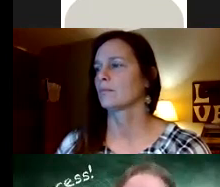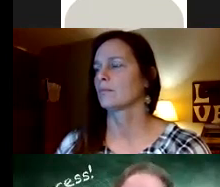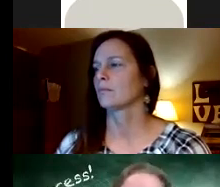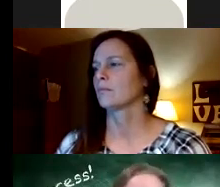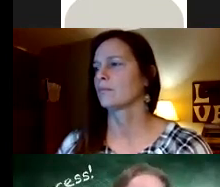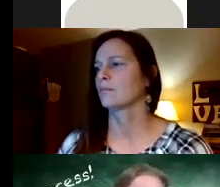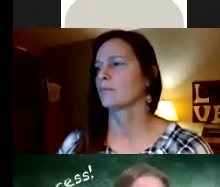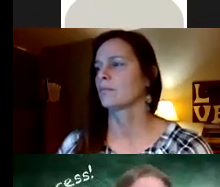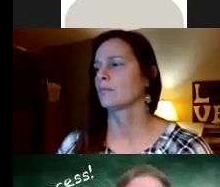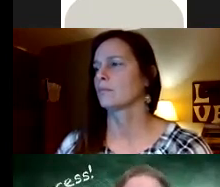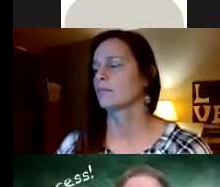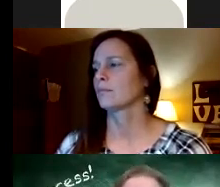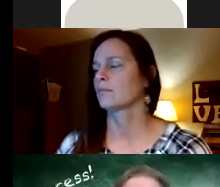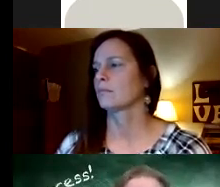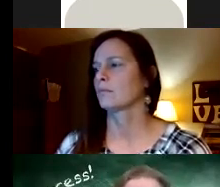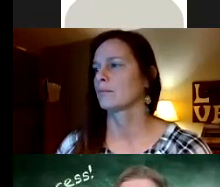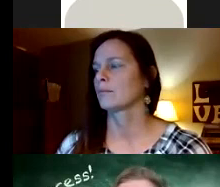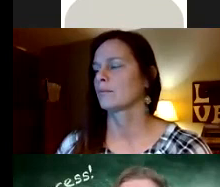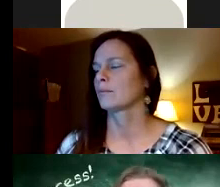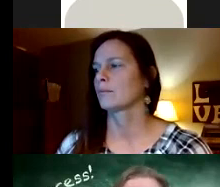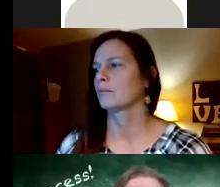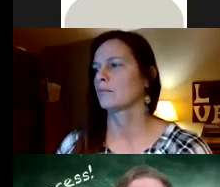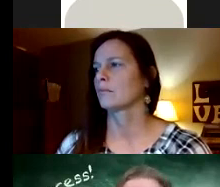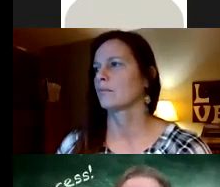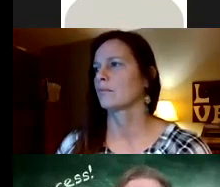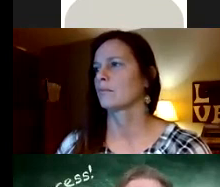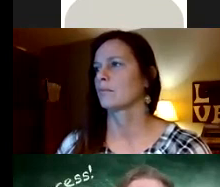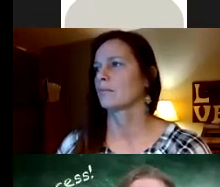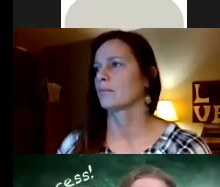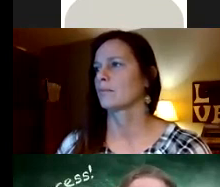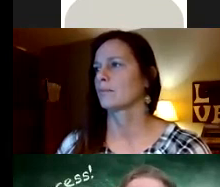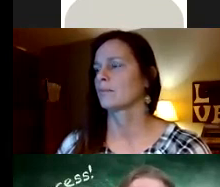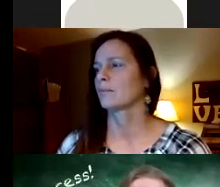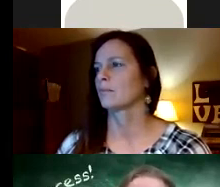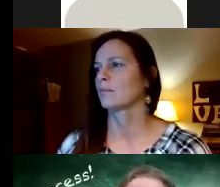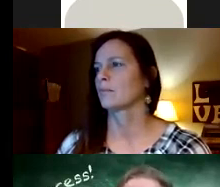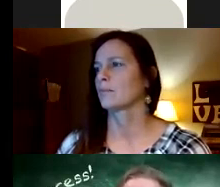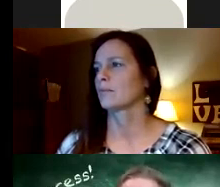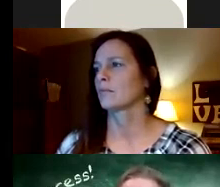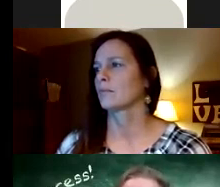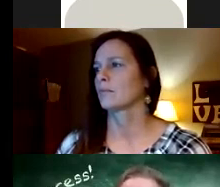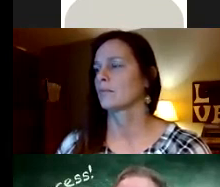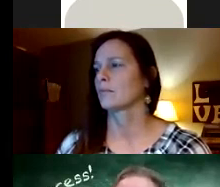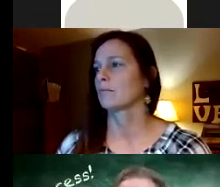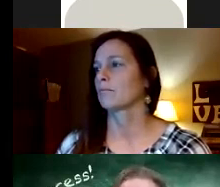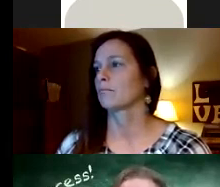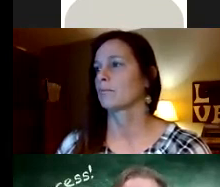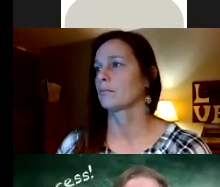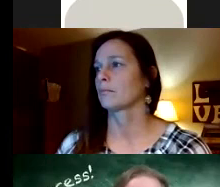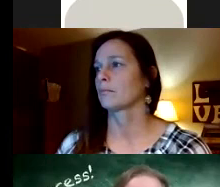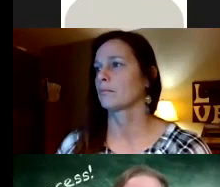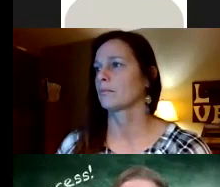And know that college deadlines will vary from college to college. Everybody's timeline is a little bit